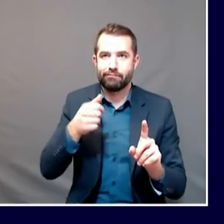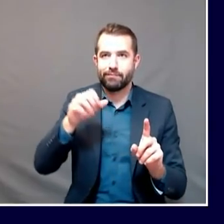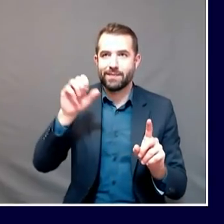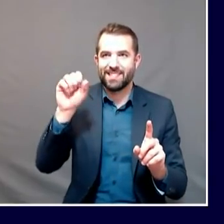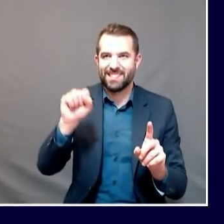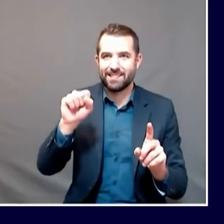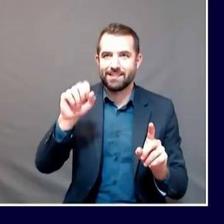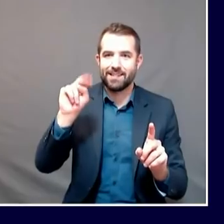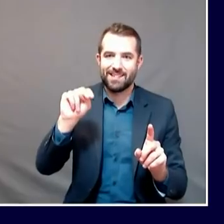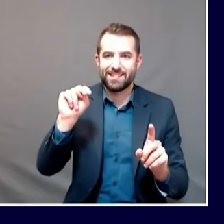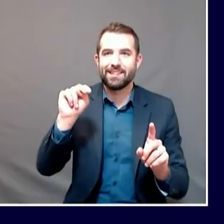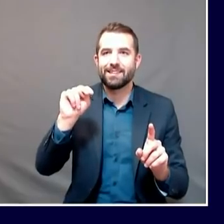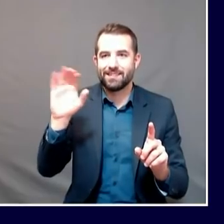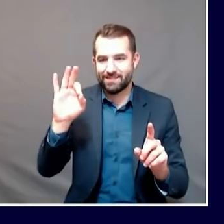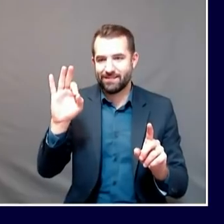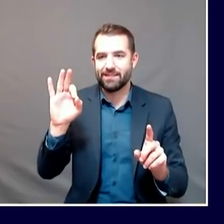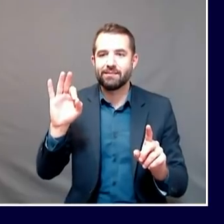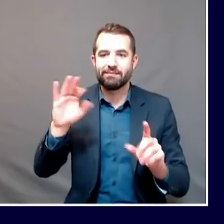Yes, 94.